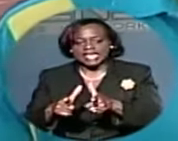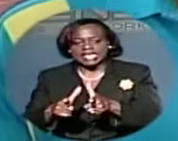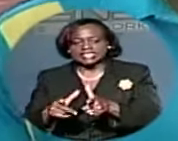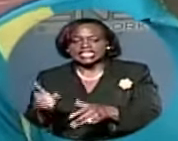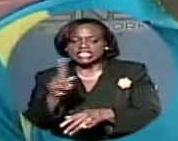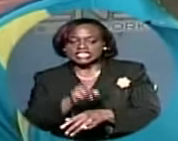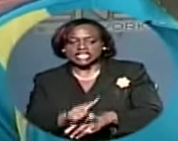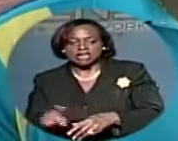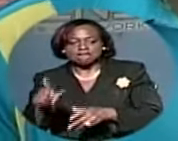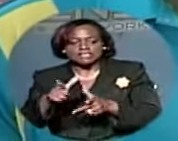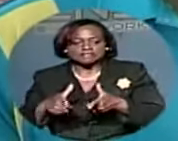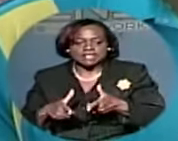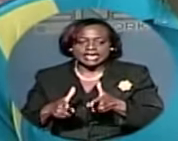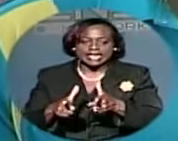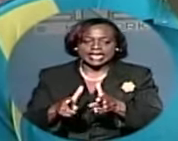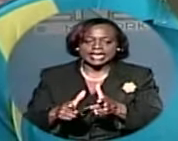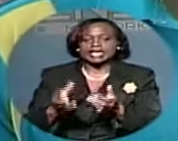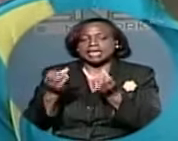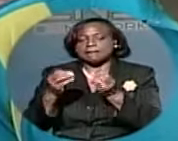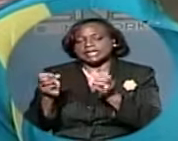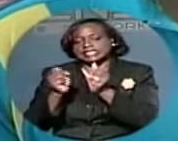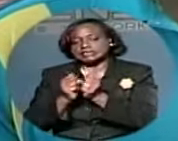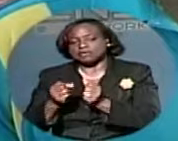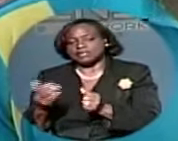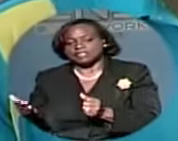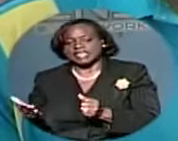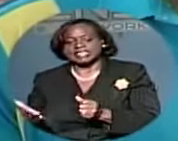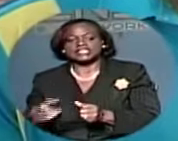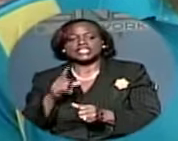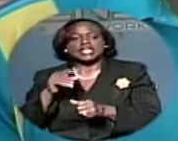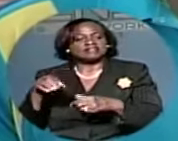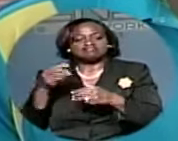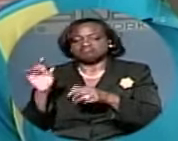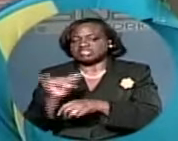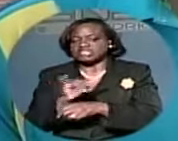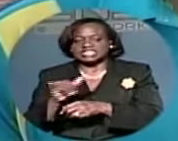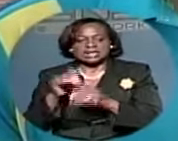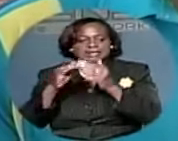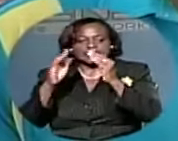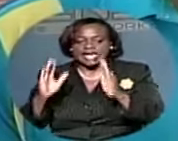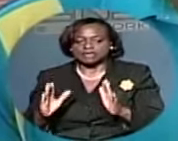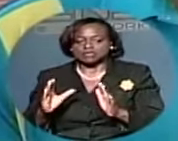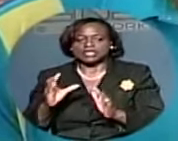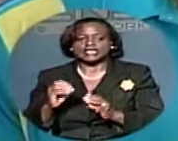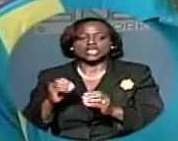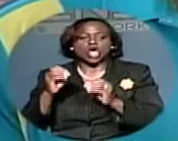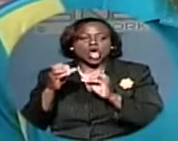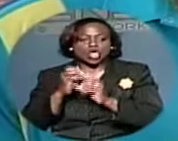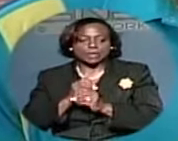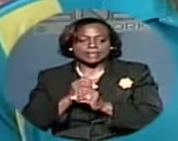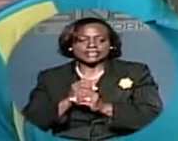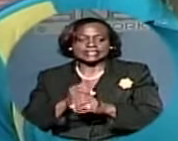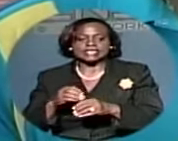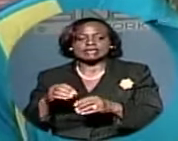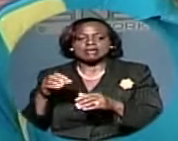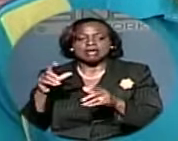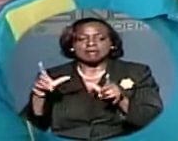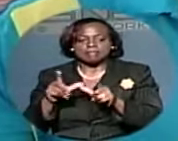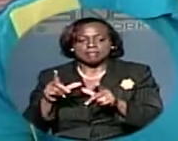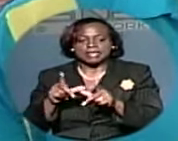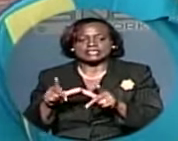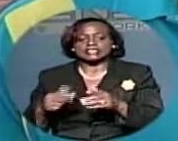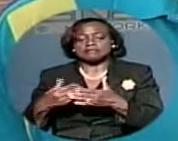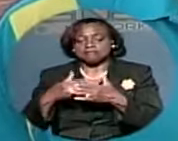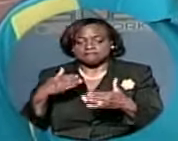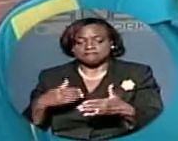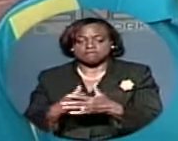There's a lot of little small things. It's like a house, you know, you get your occupancy permit after you've met certain criteria, right? And so that process is a formality. Now, if